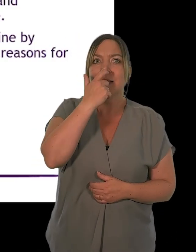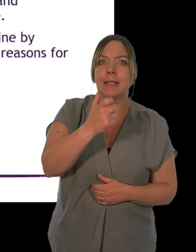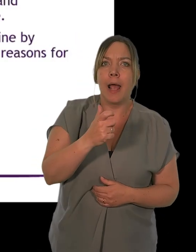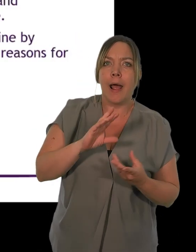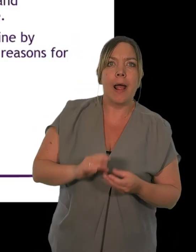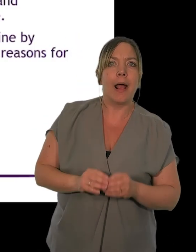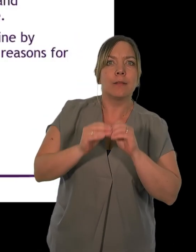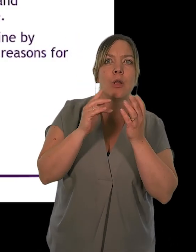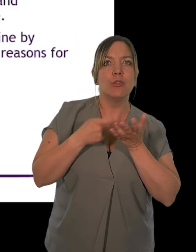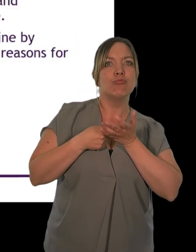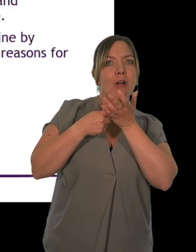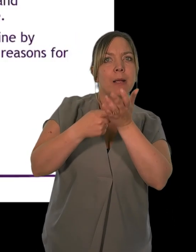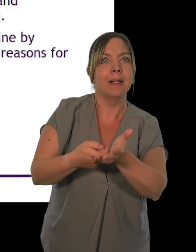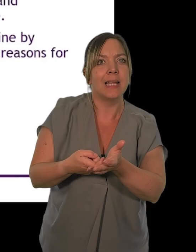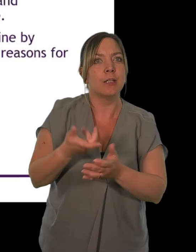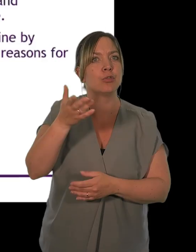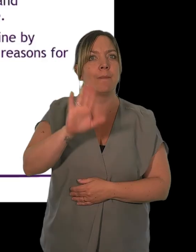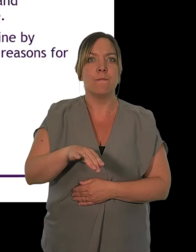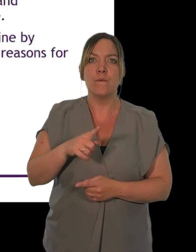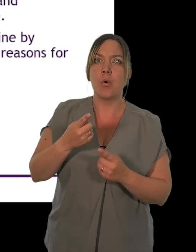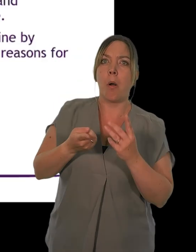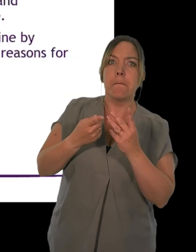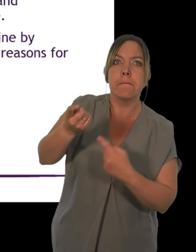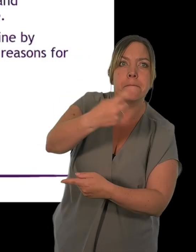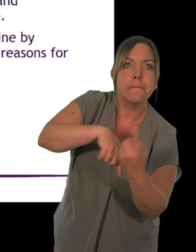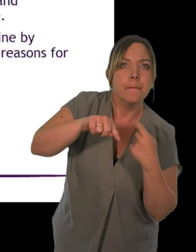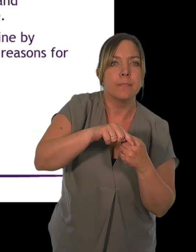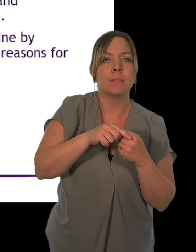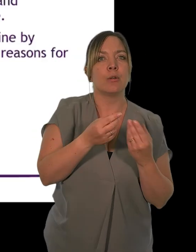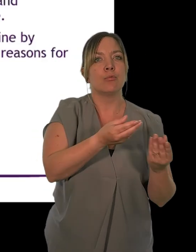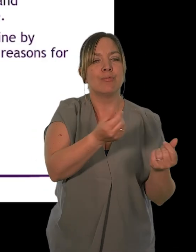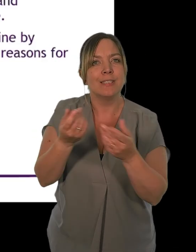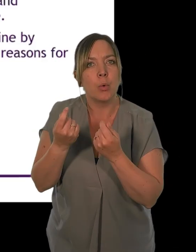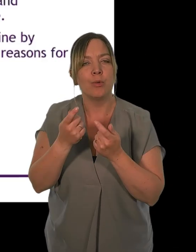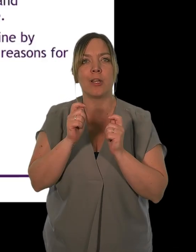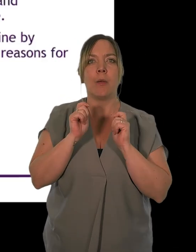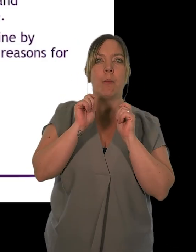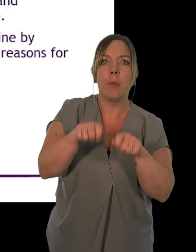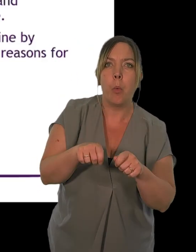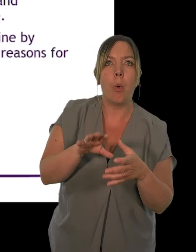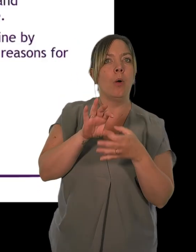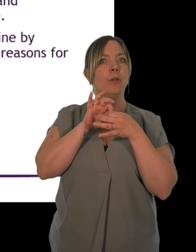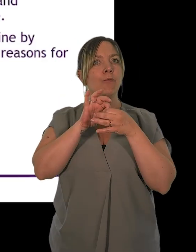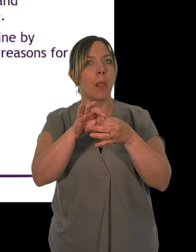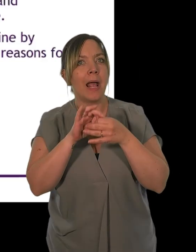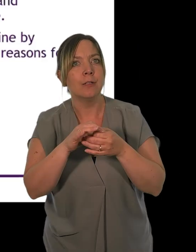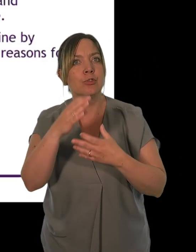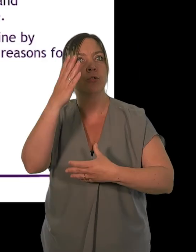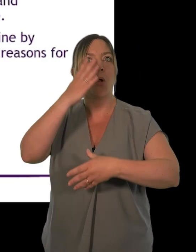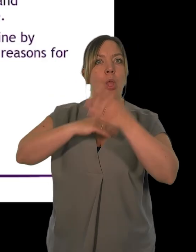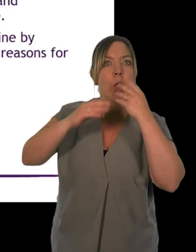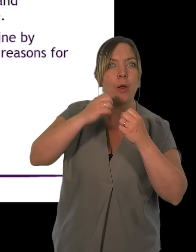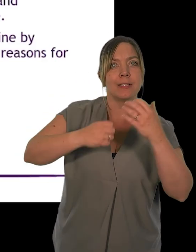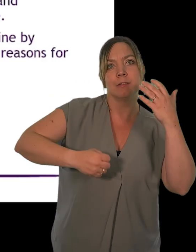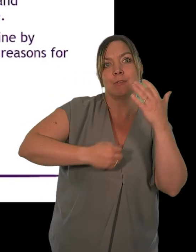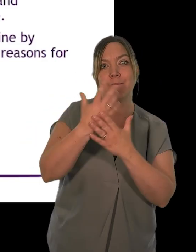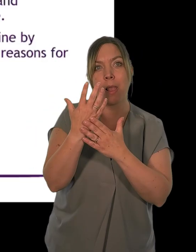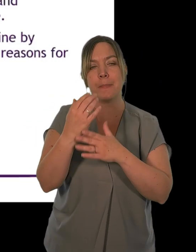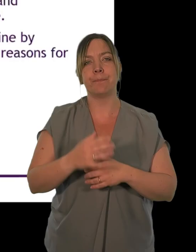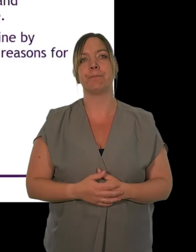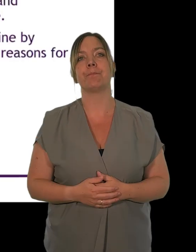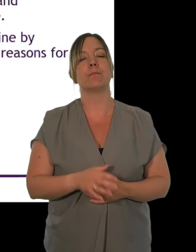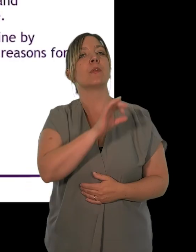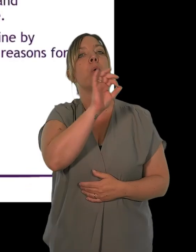employee turnover at Calmere House has increased. The focus of your answer should be on the processes that could be used